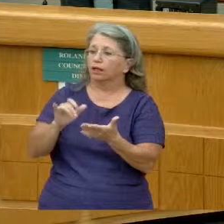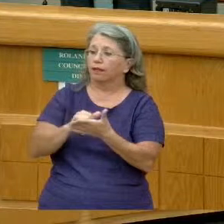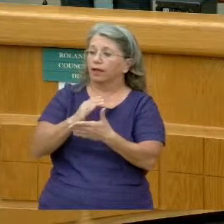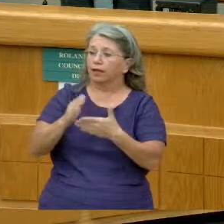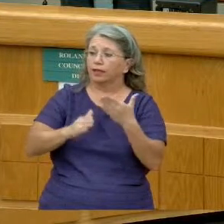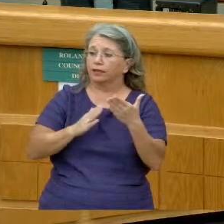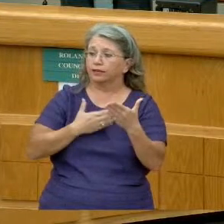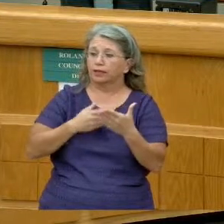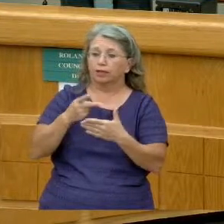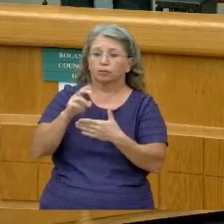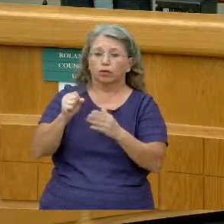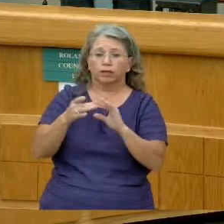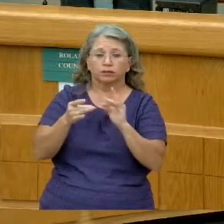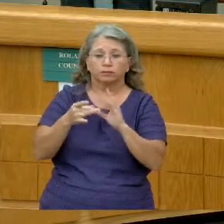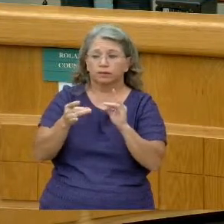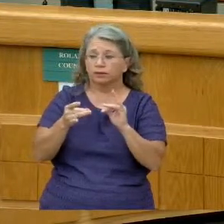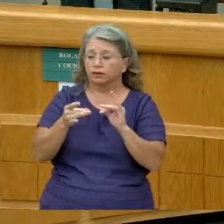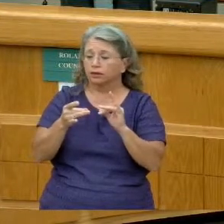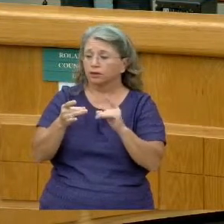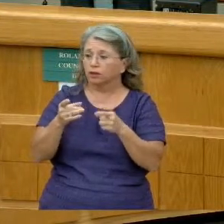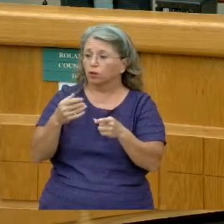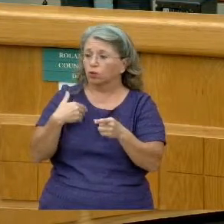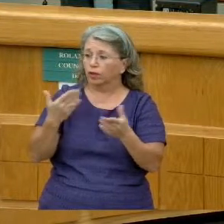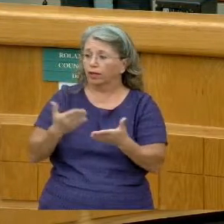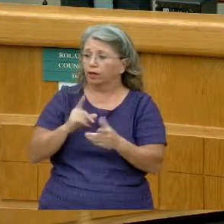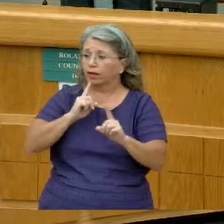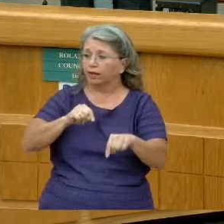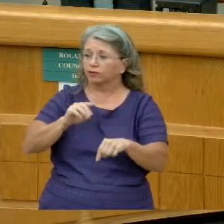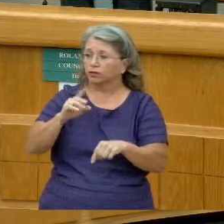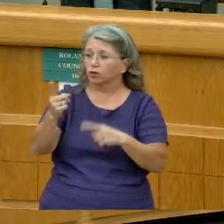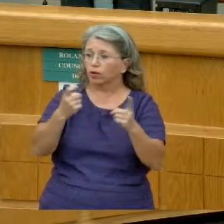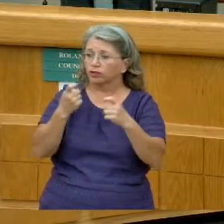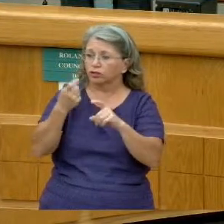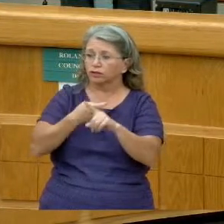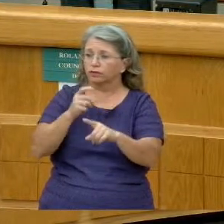afternoon, so we're here to answer any questions that the media might have.